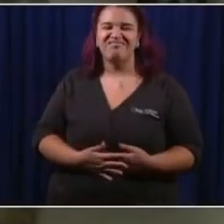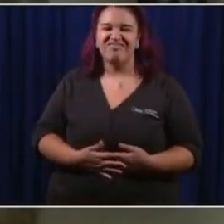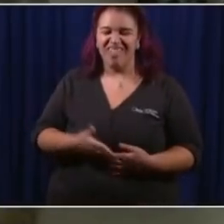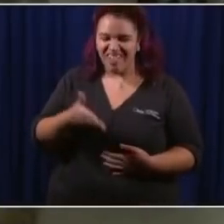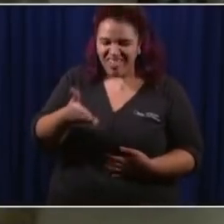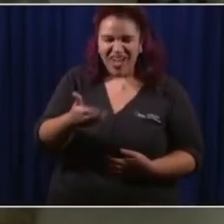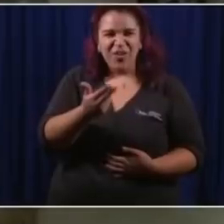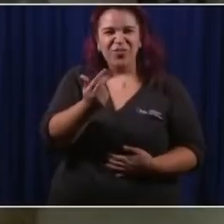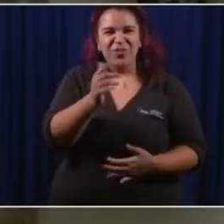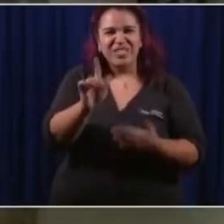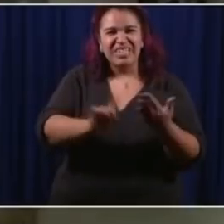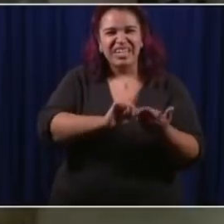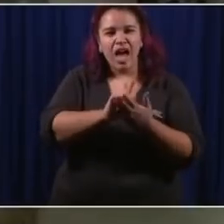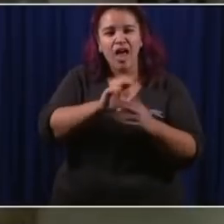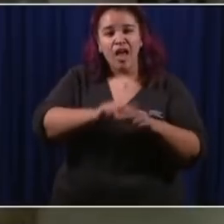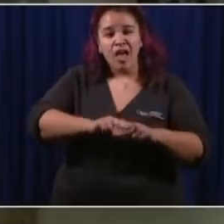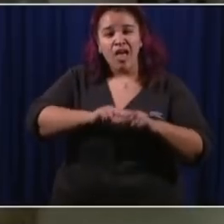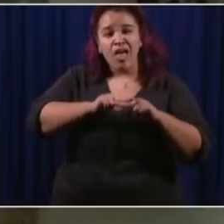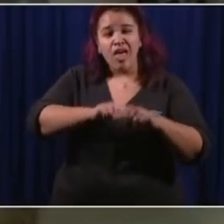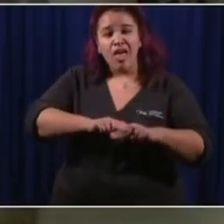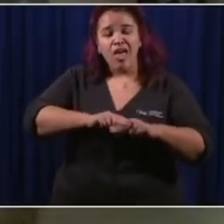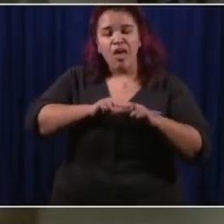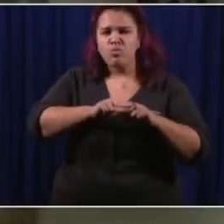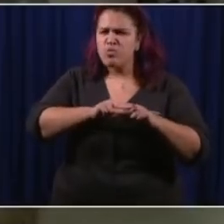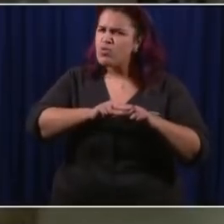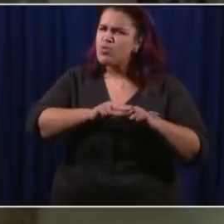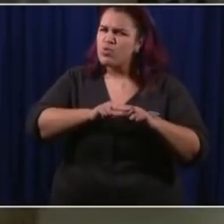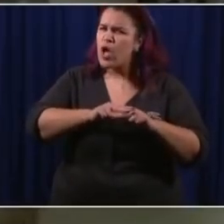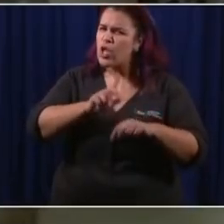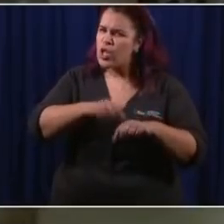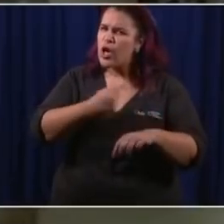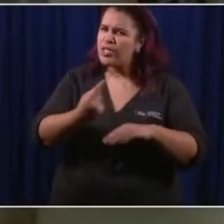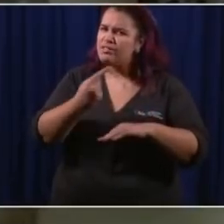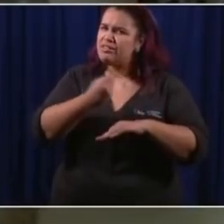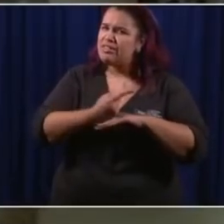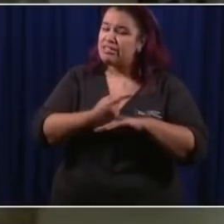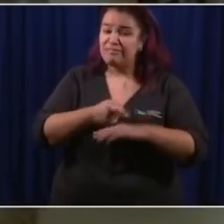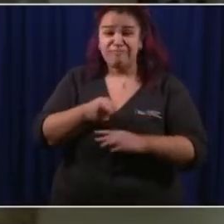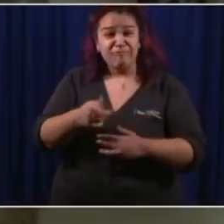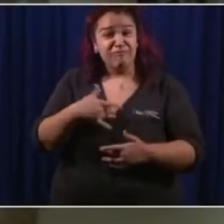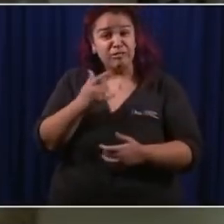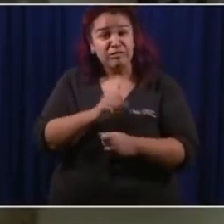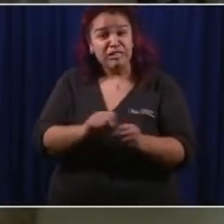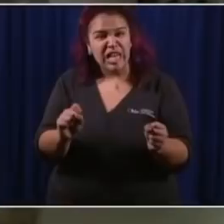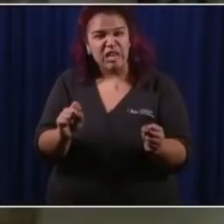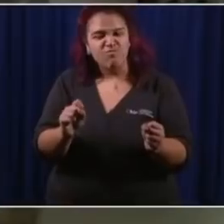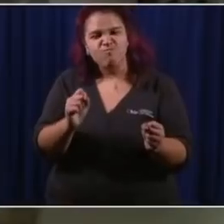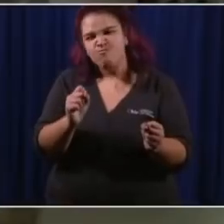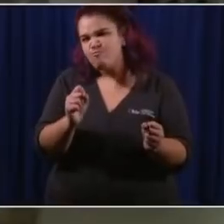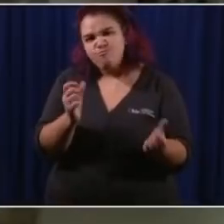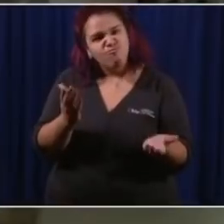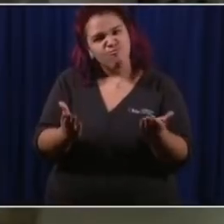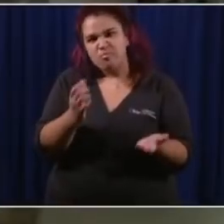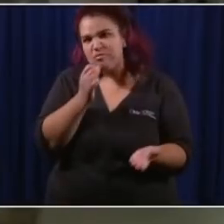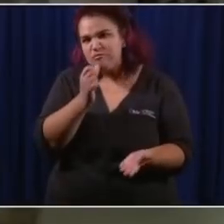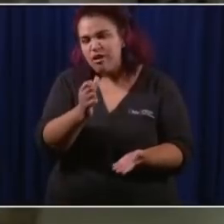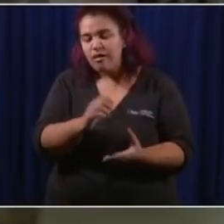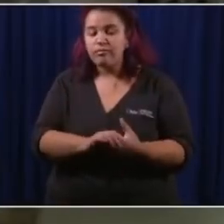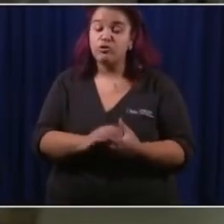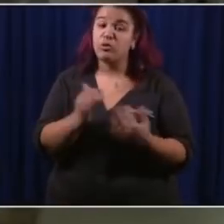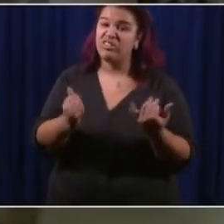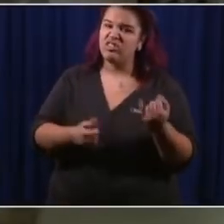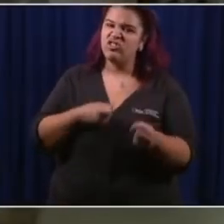open, and they got to get there earlier than that. So it's a long day, but they're exposed to a lot of different people. So I think that's going to be our challenge this